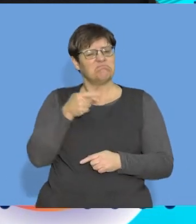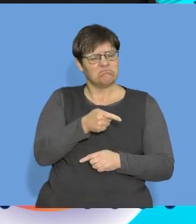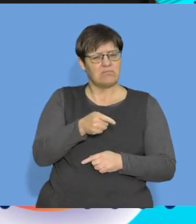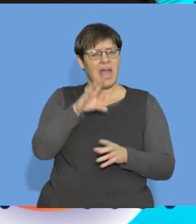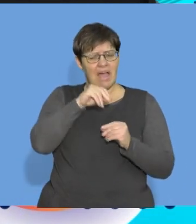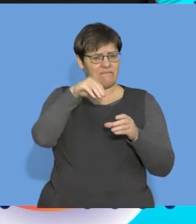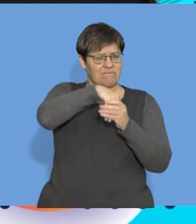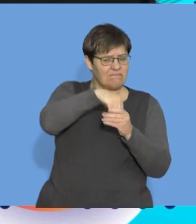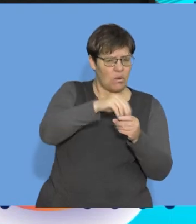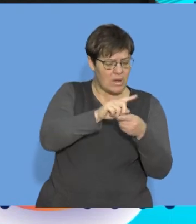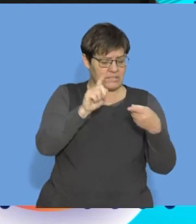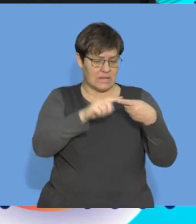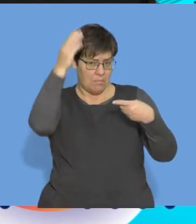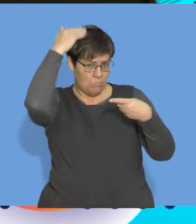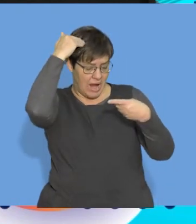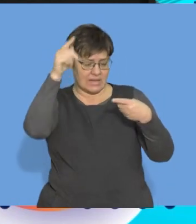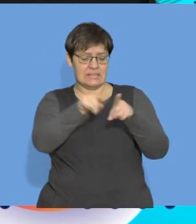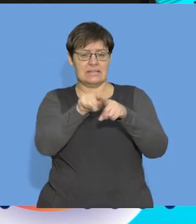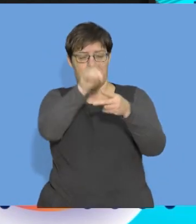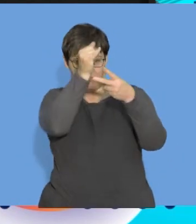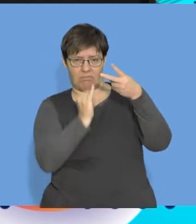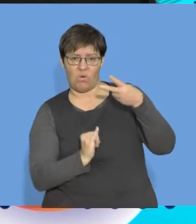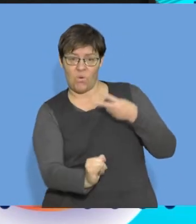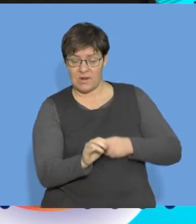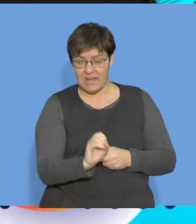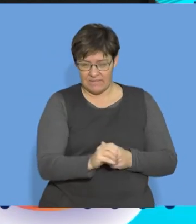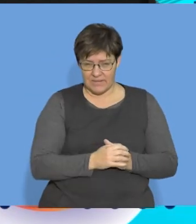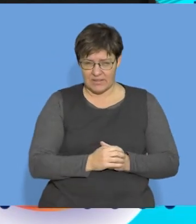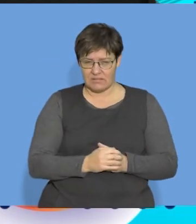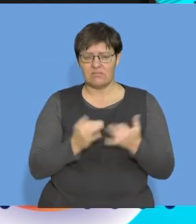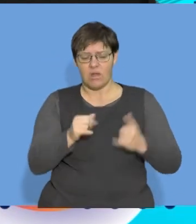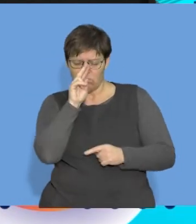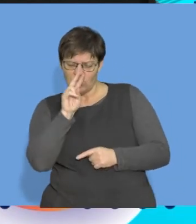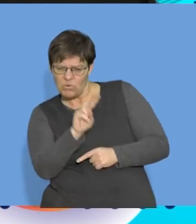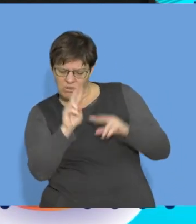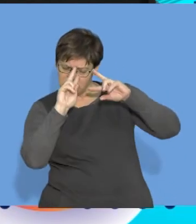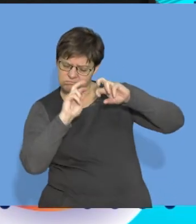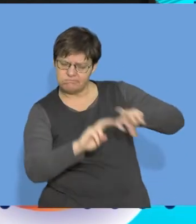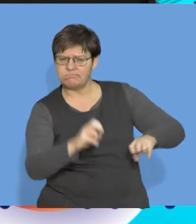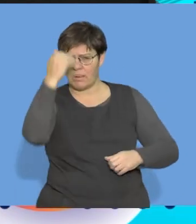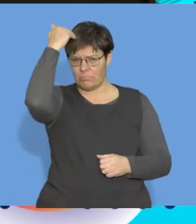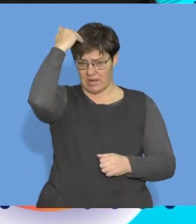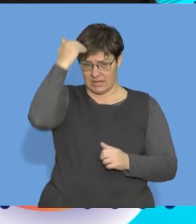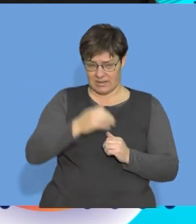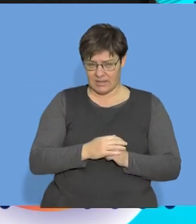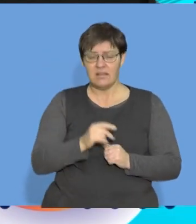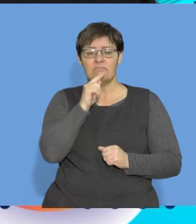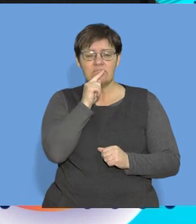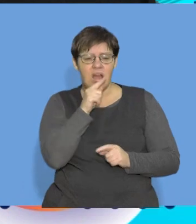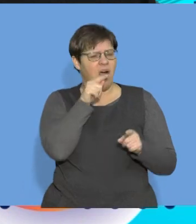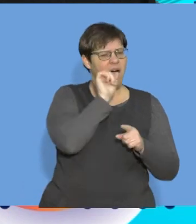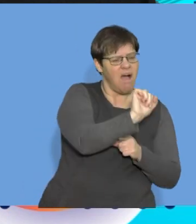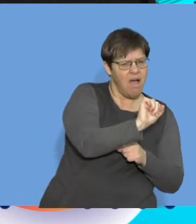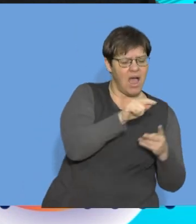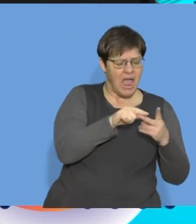system consists of the brain and the spinal cord. So let's look at this brain. Its part and the